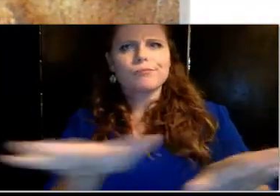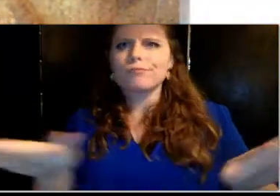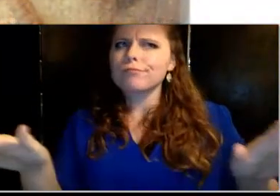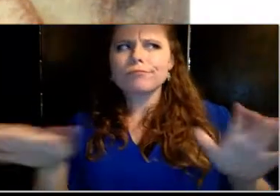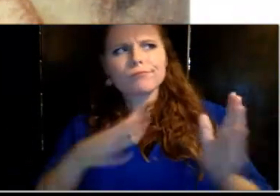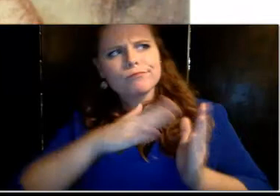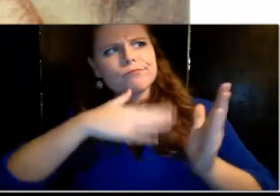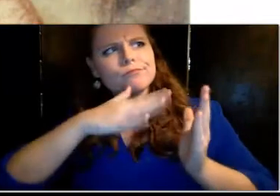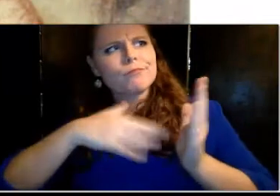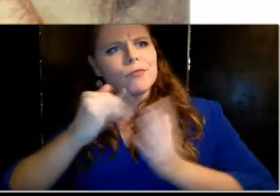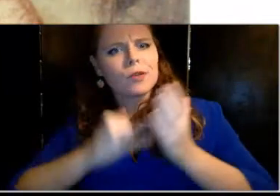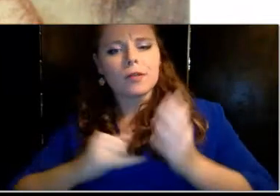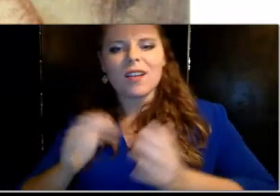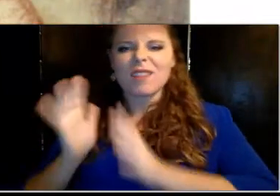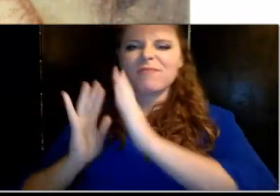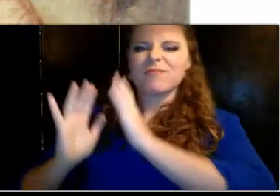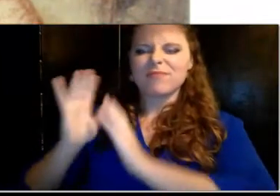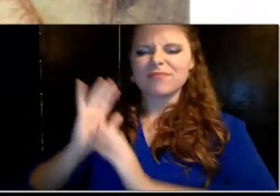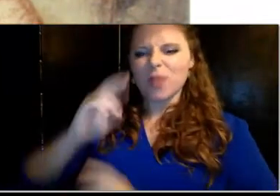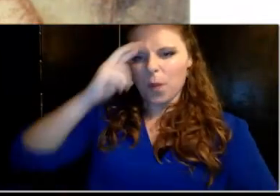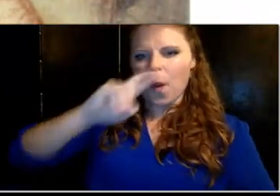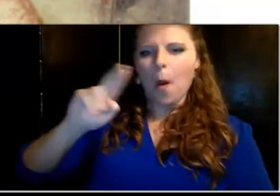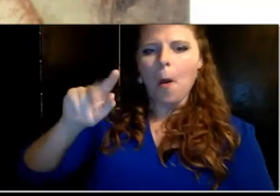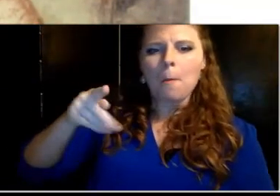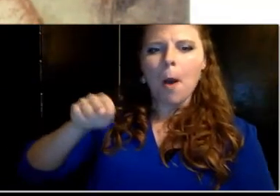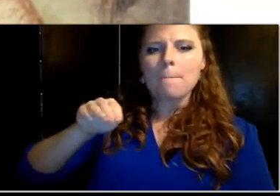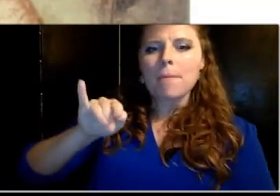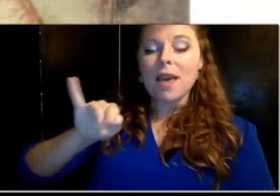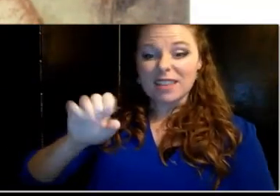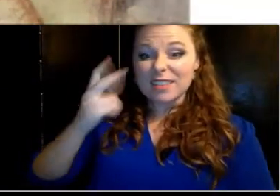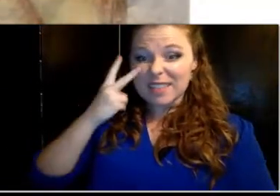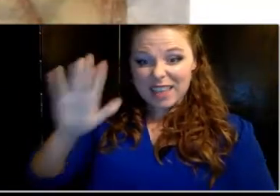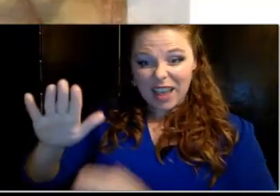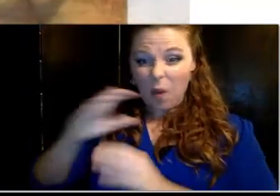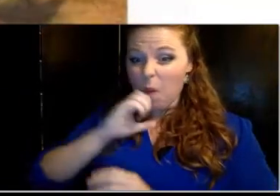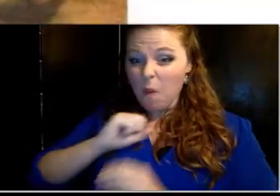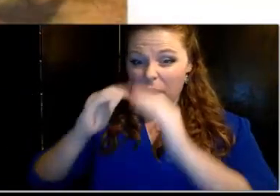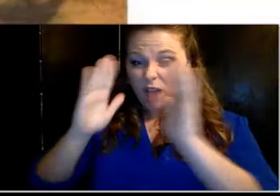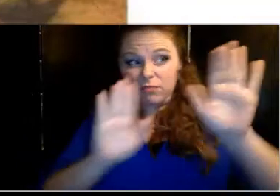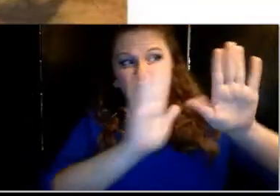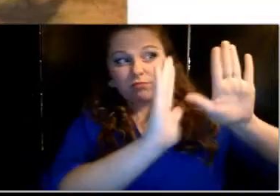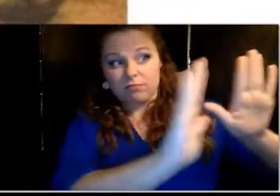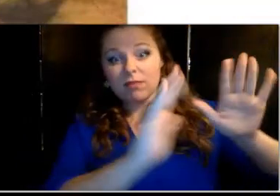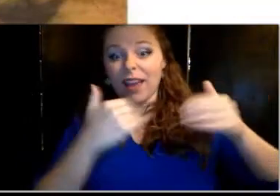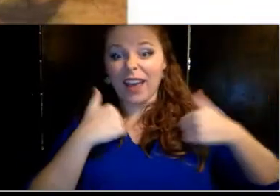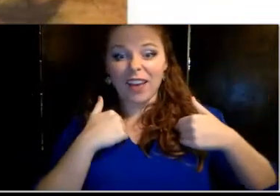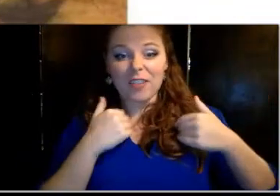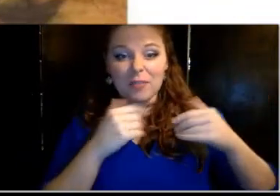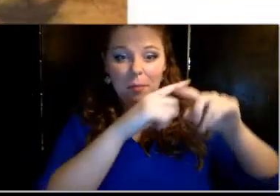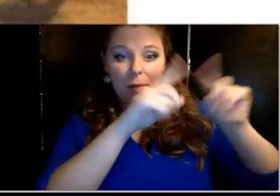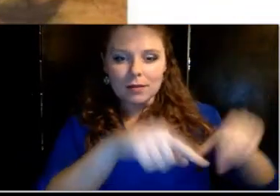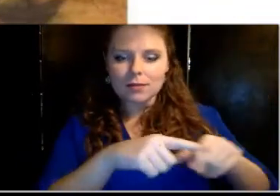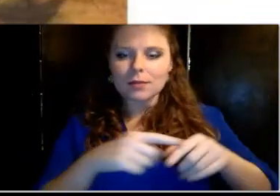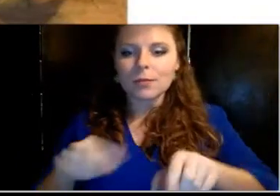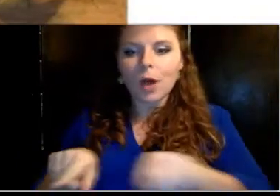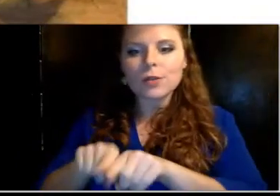As far back as ancient Pompeii, we can find still life paintings on the walls of houses. In Europe, still life painting was big in Holland